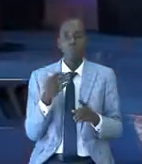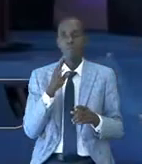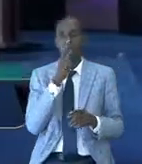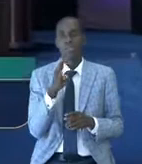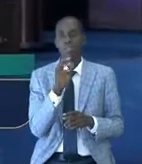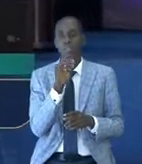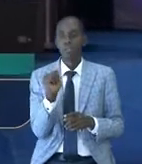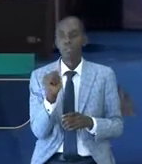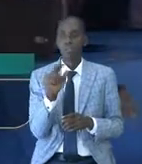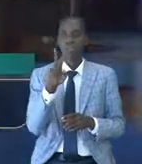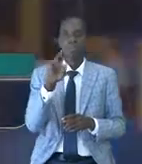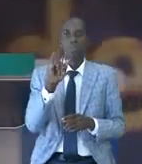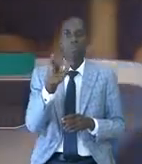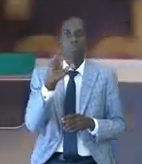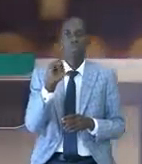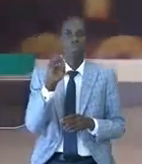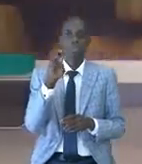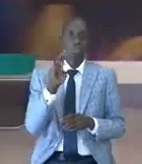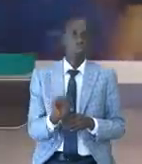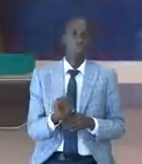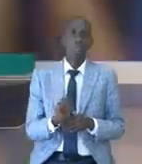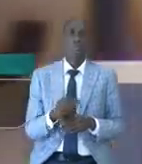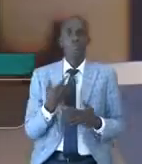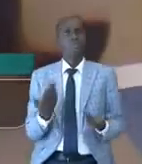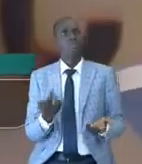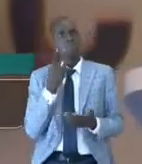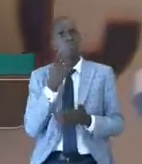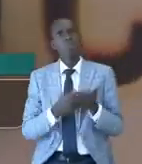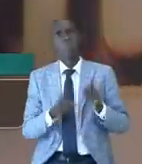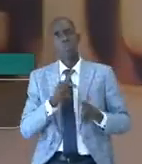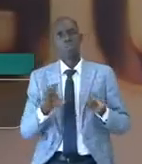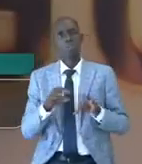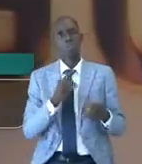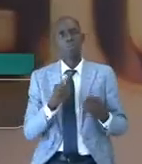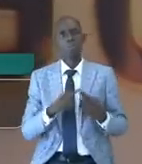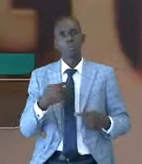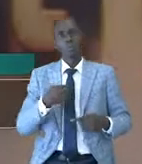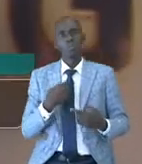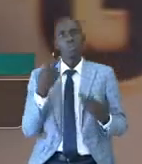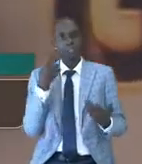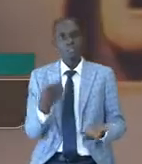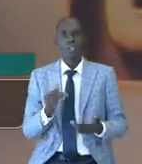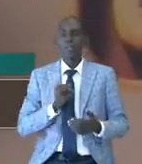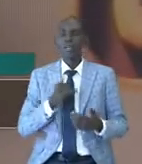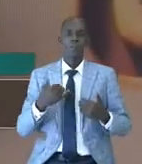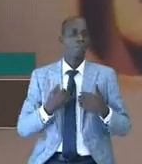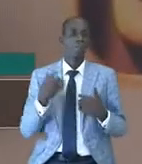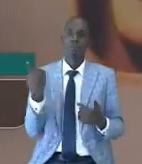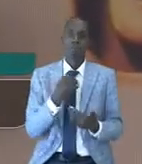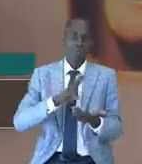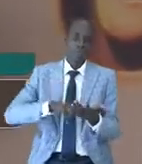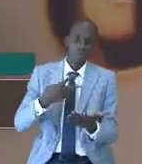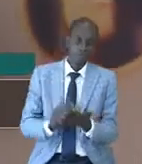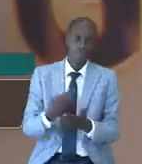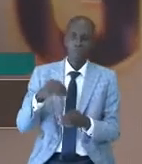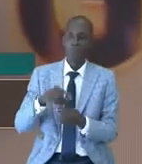there. What they did to me and what, you know, the impact they had in my life. I've been a victim of this, a victim of